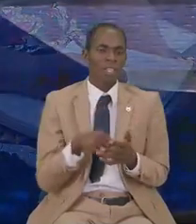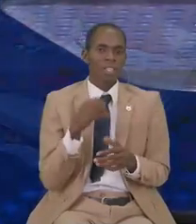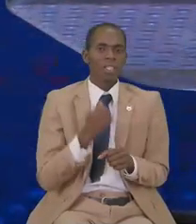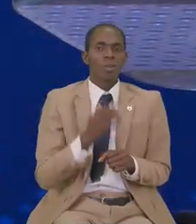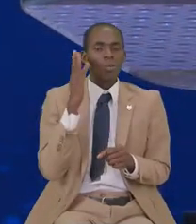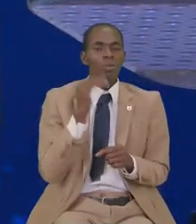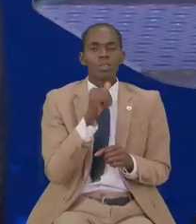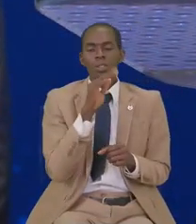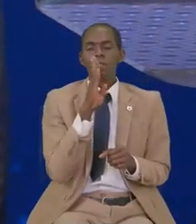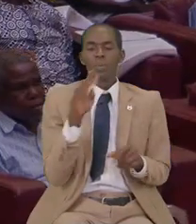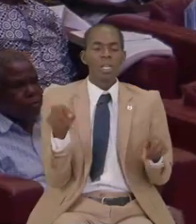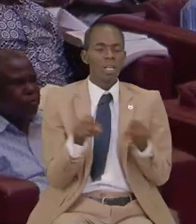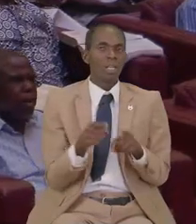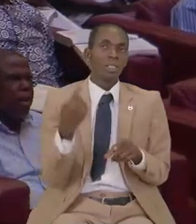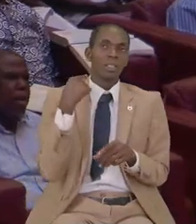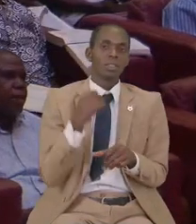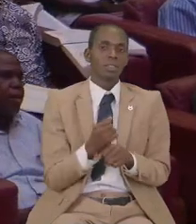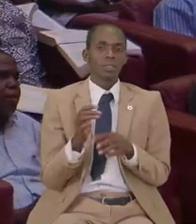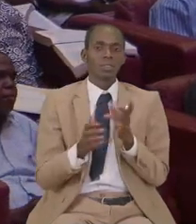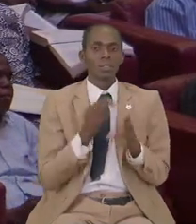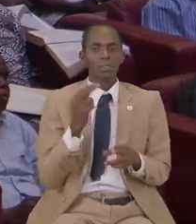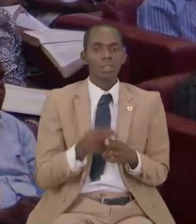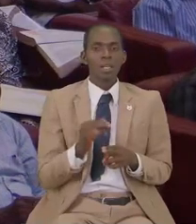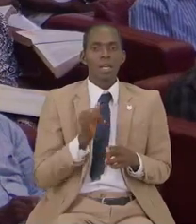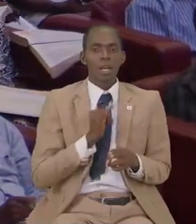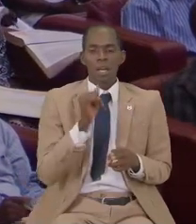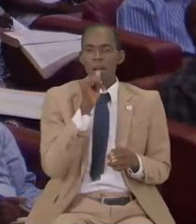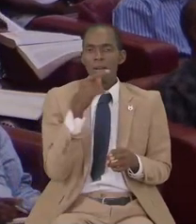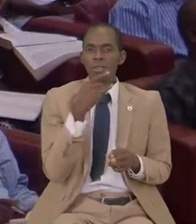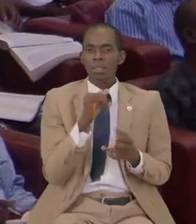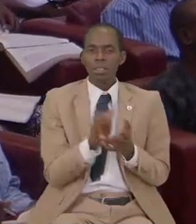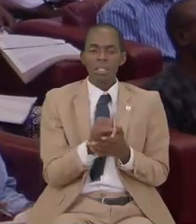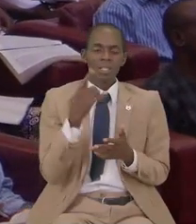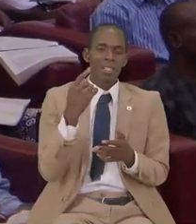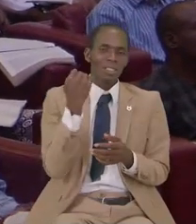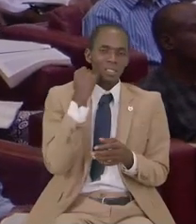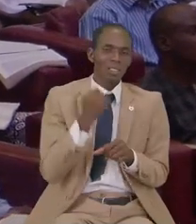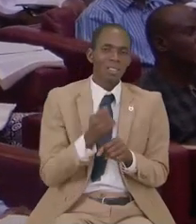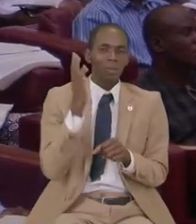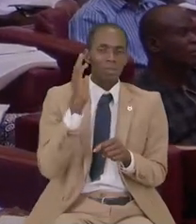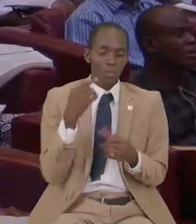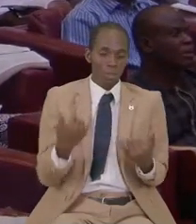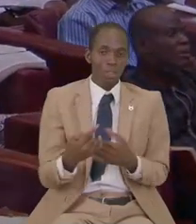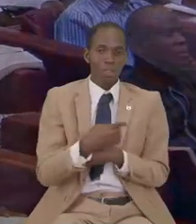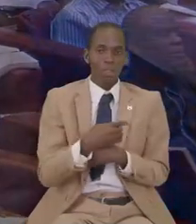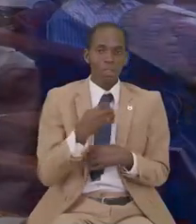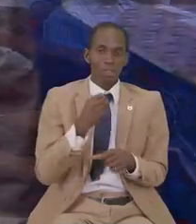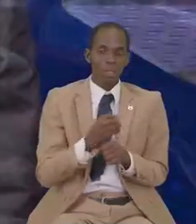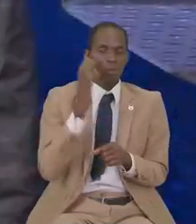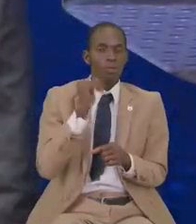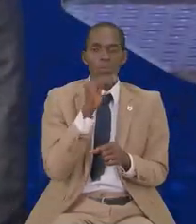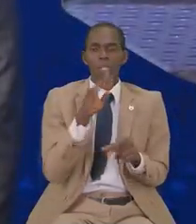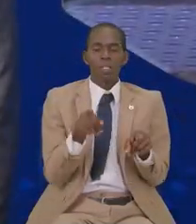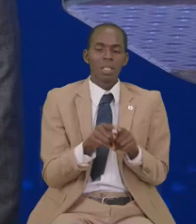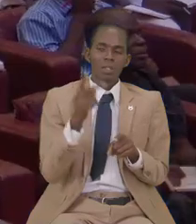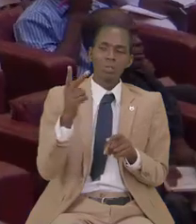be like last year. I'm saying that today will not be like 3-4 days ago. Something new will